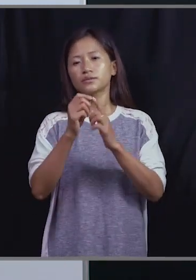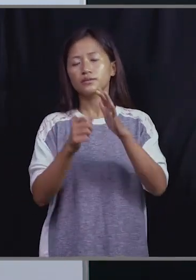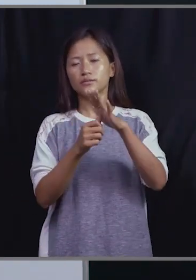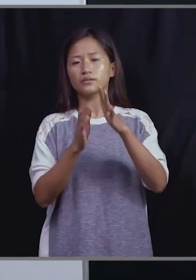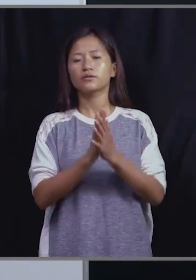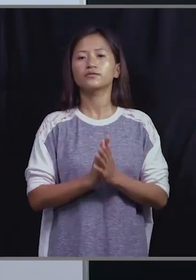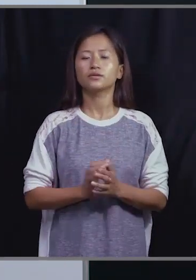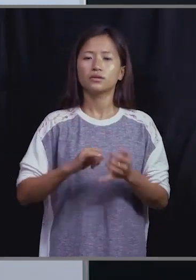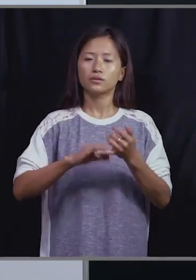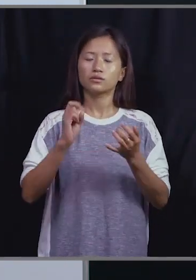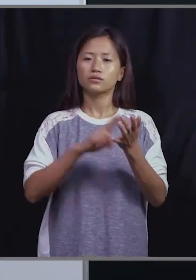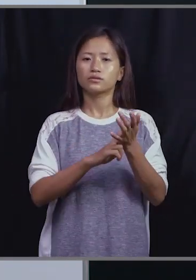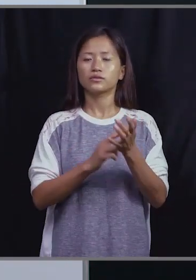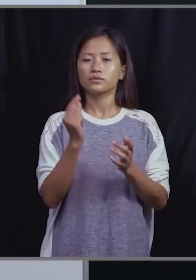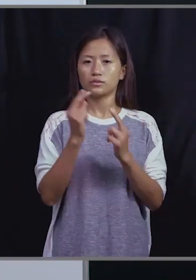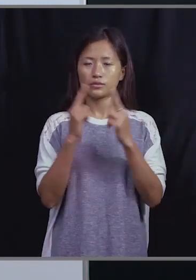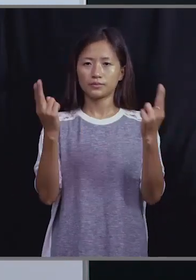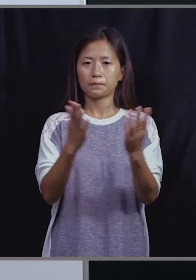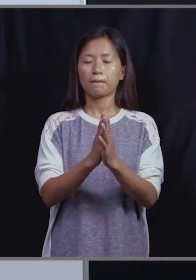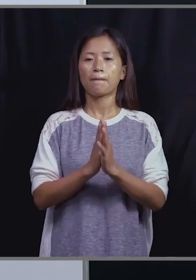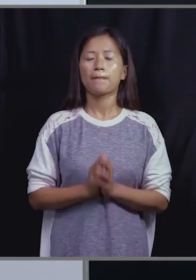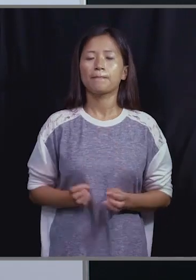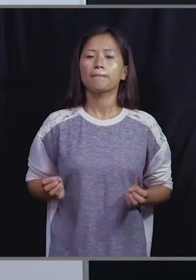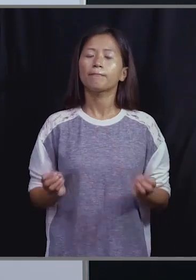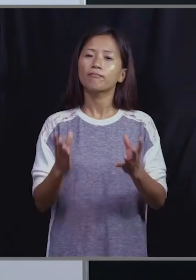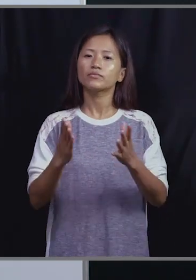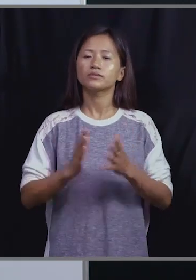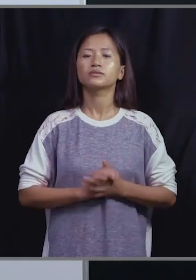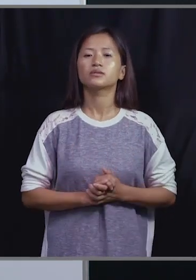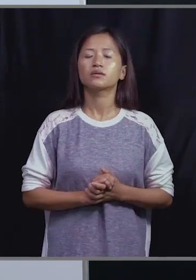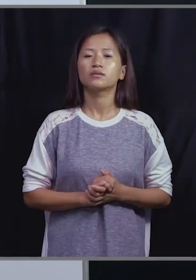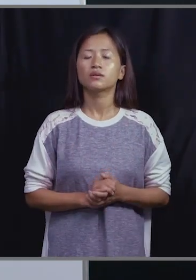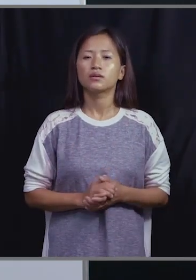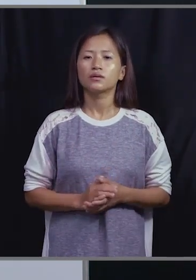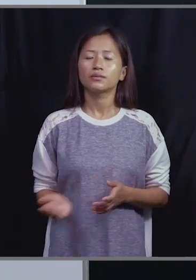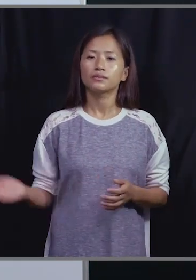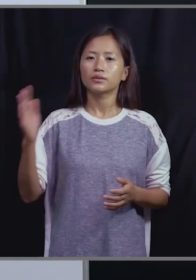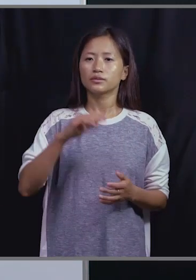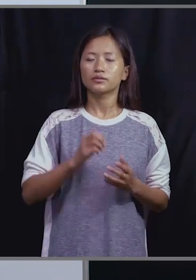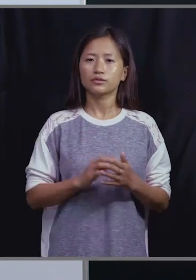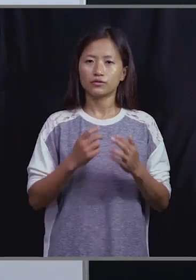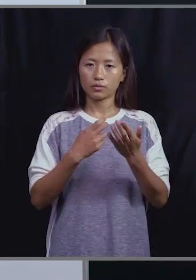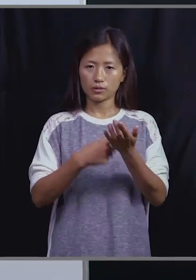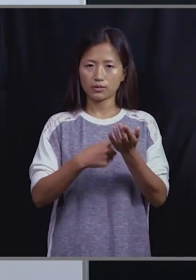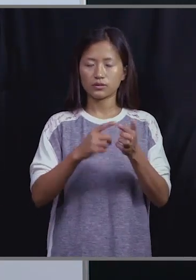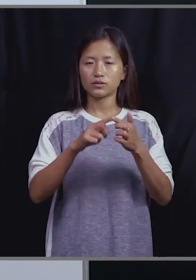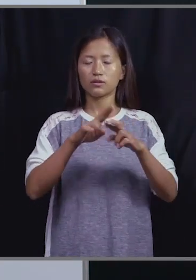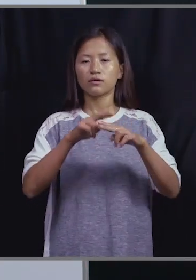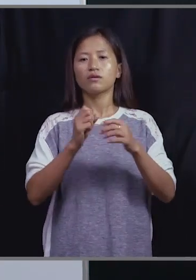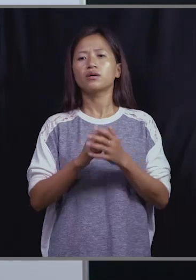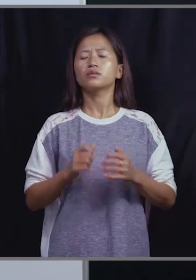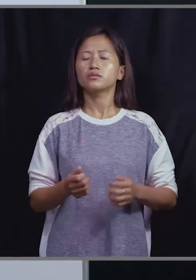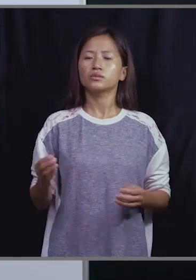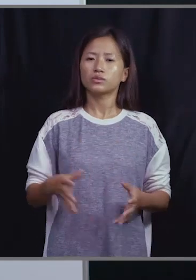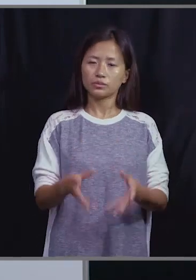Union. When he became the president of the Soviet Union, in order to reform the Soviet Union, okay, in order to bring a